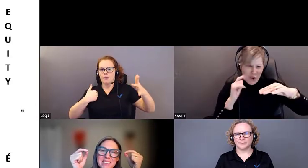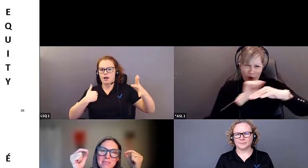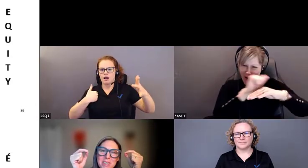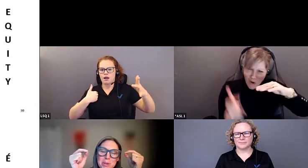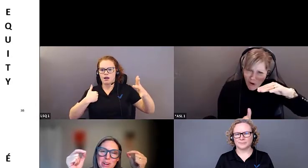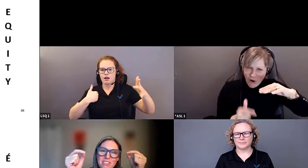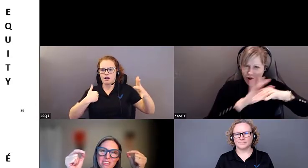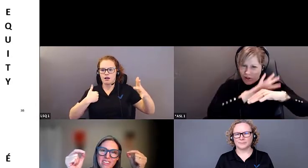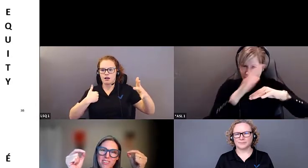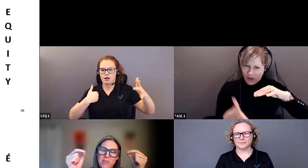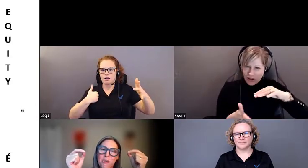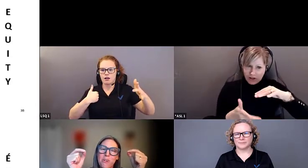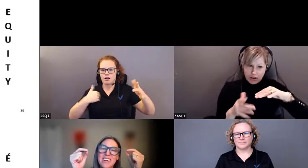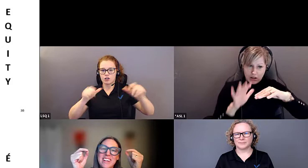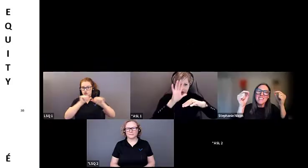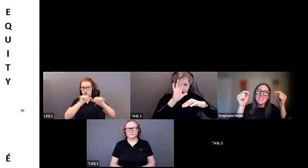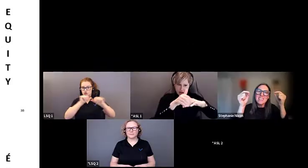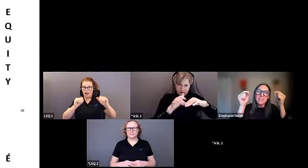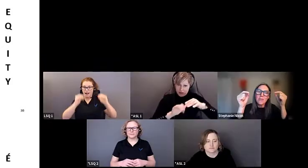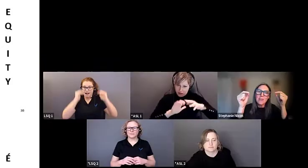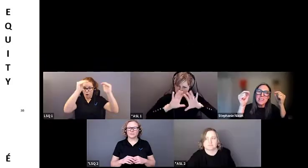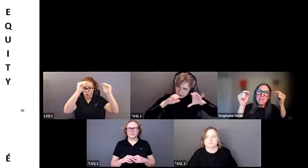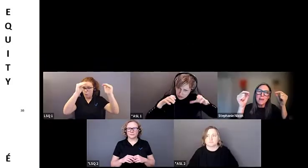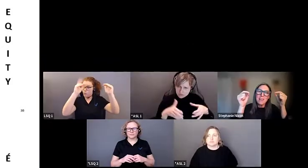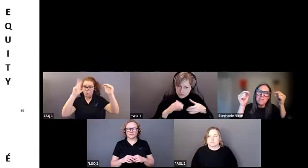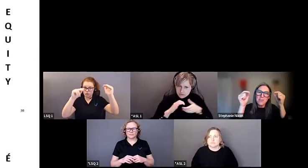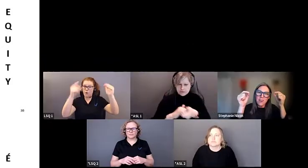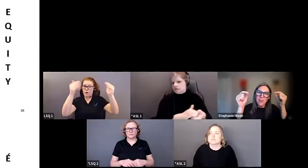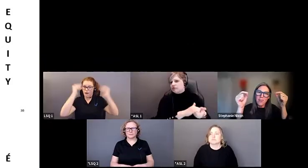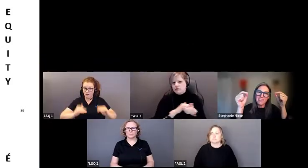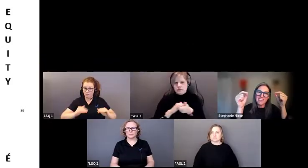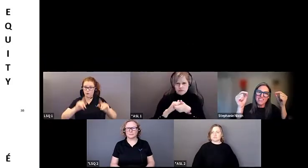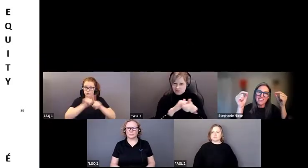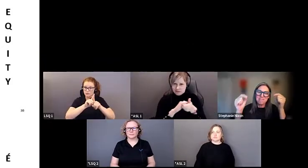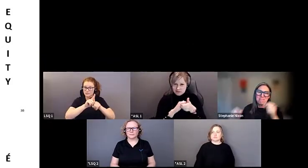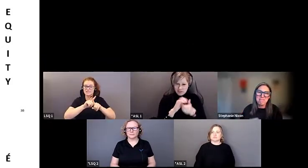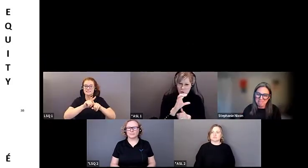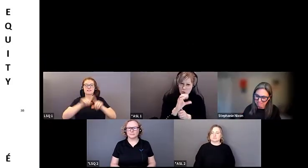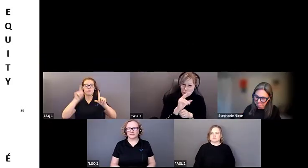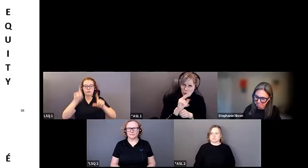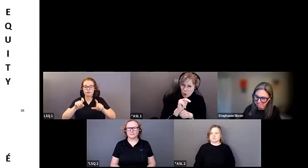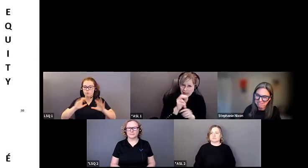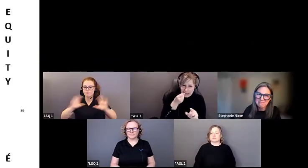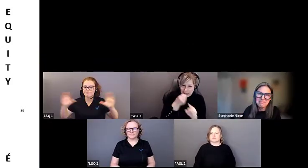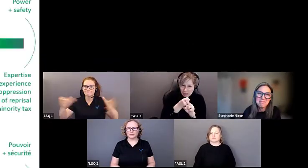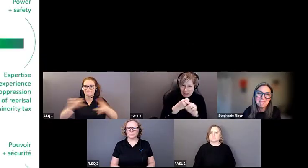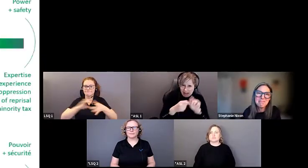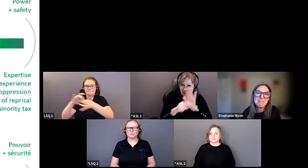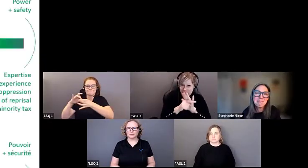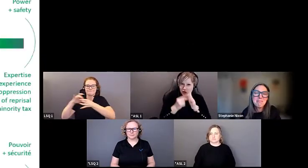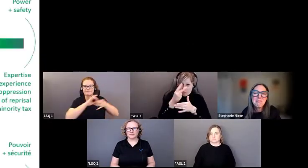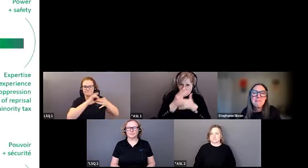because collective liberation is the goal, this coin is bad for all of us.